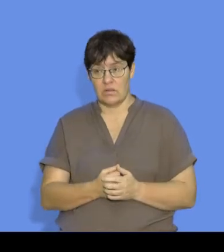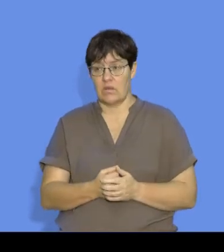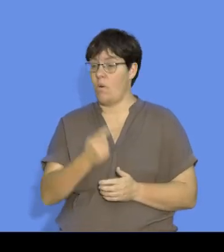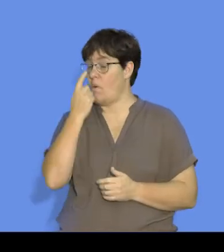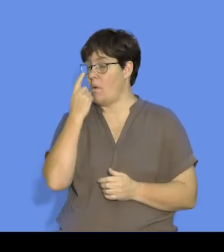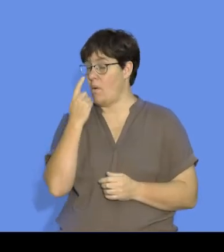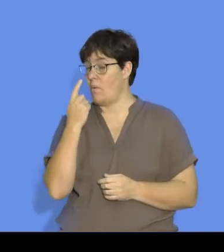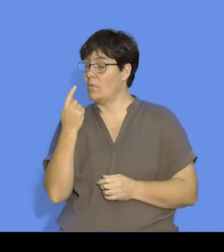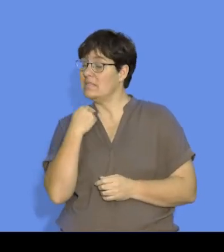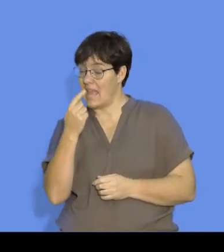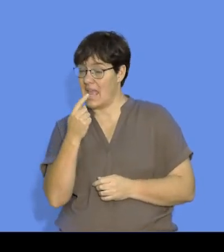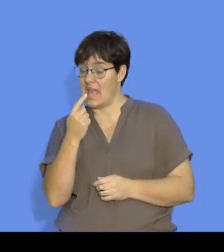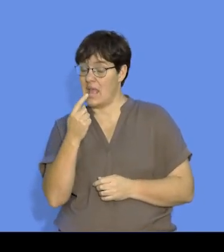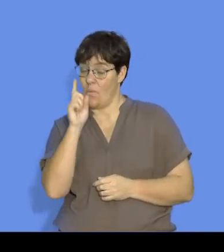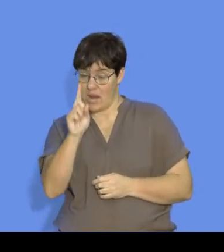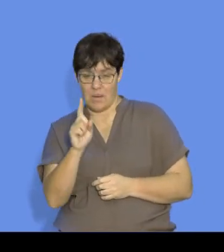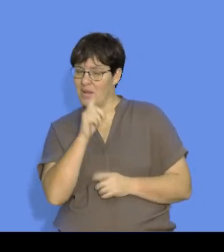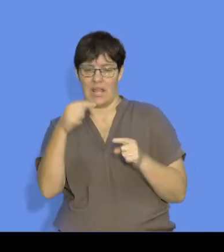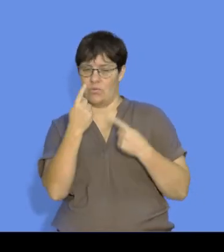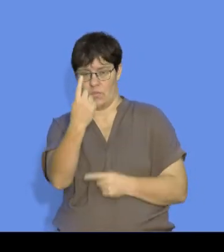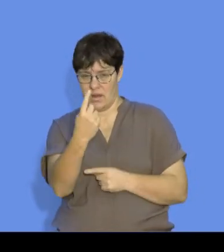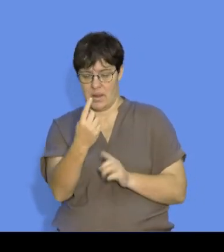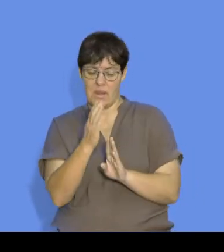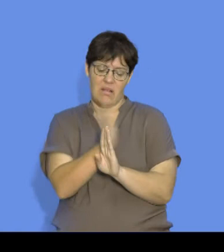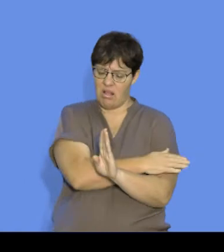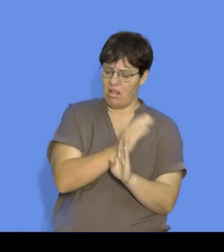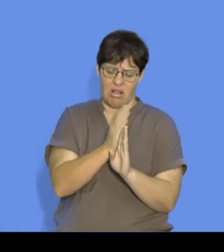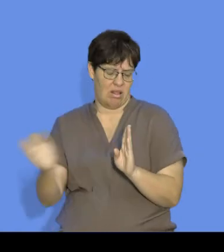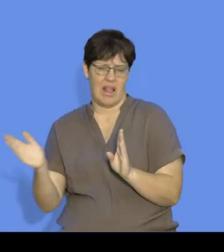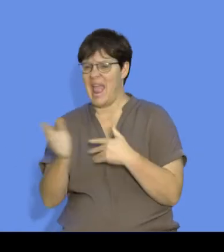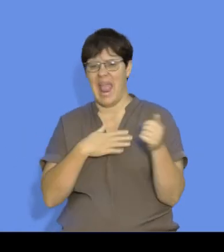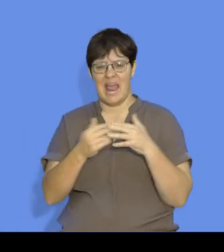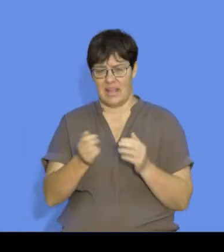asymptote, which we agreed that was 1, but y can be